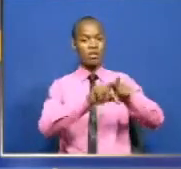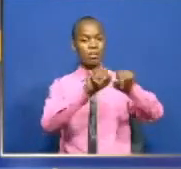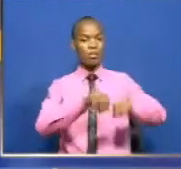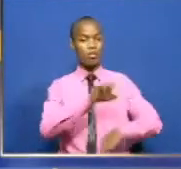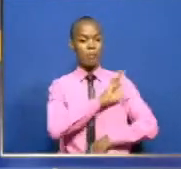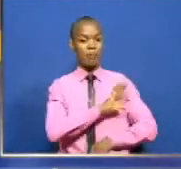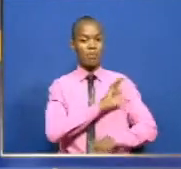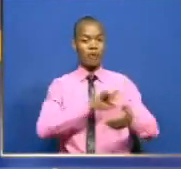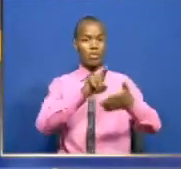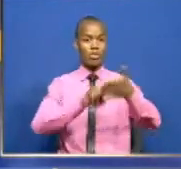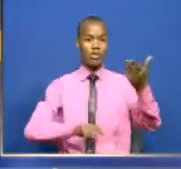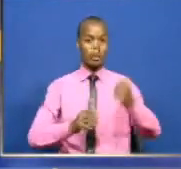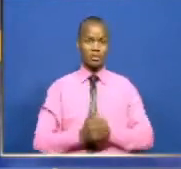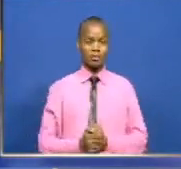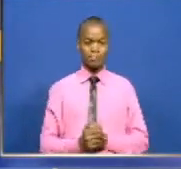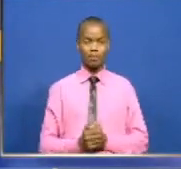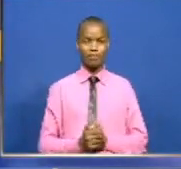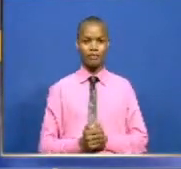return.